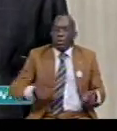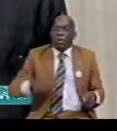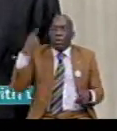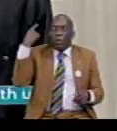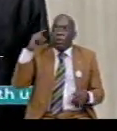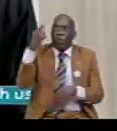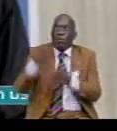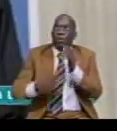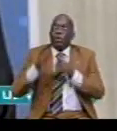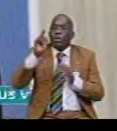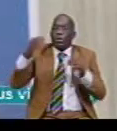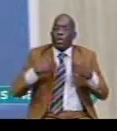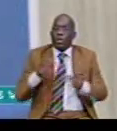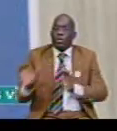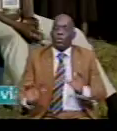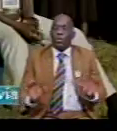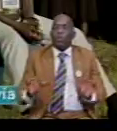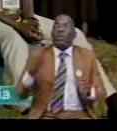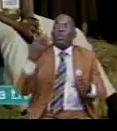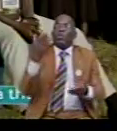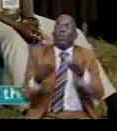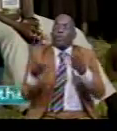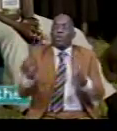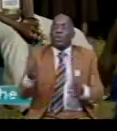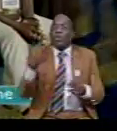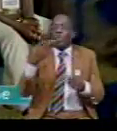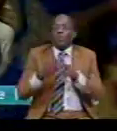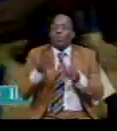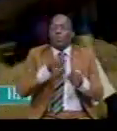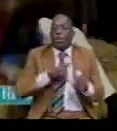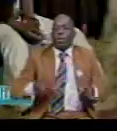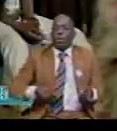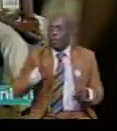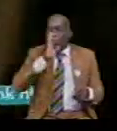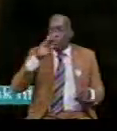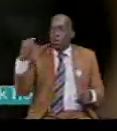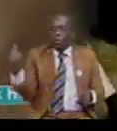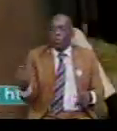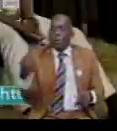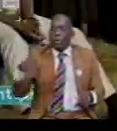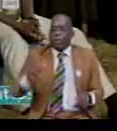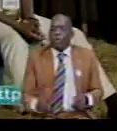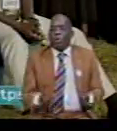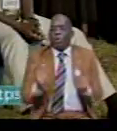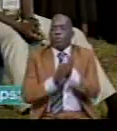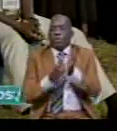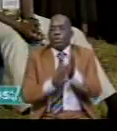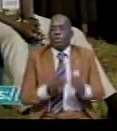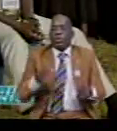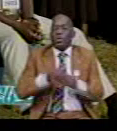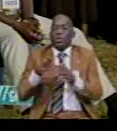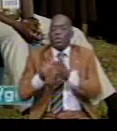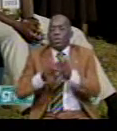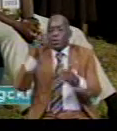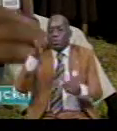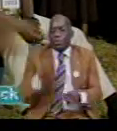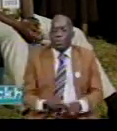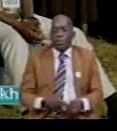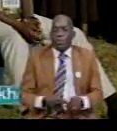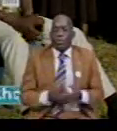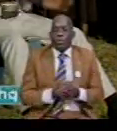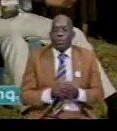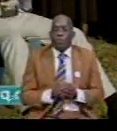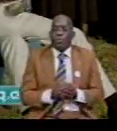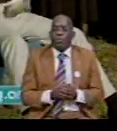exalted in Jesus' name. Amen. Praise the Lord. healing of the angina pain,